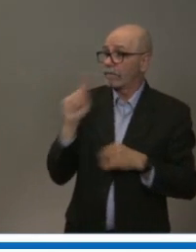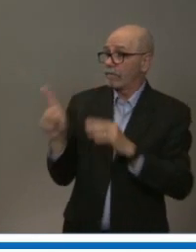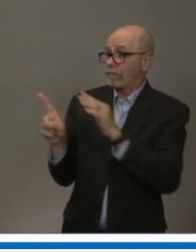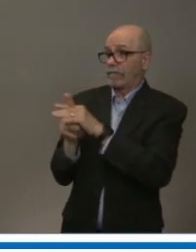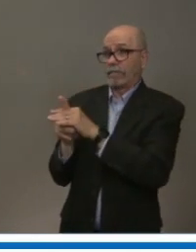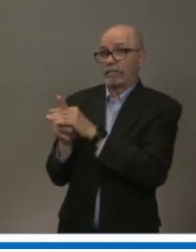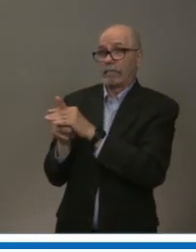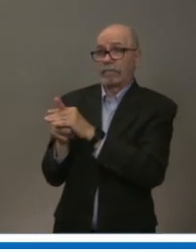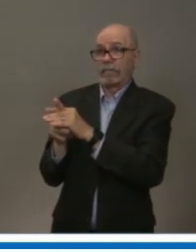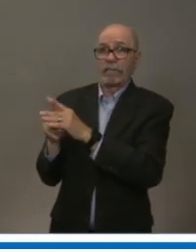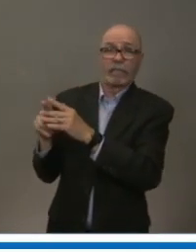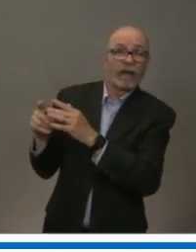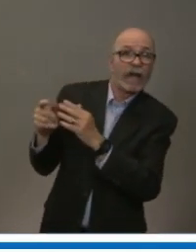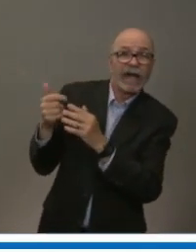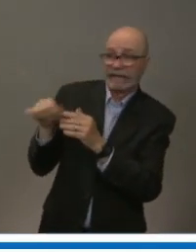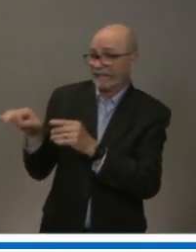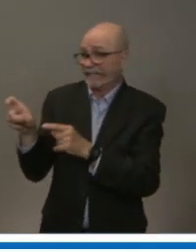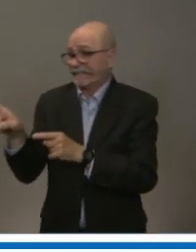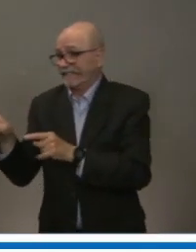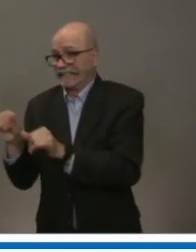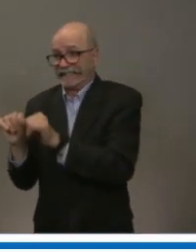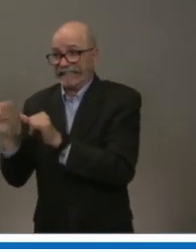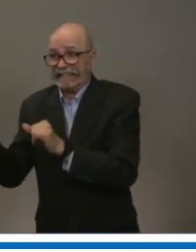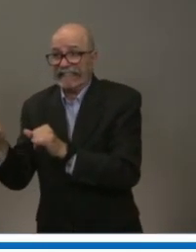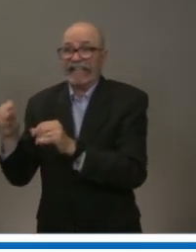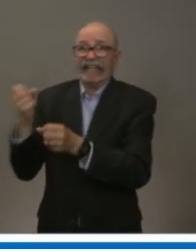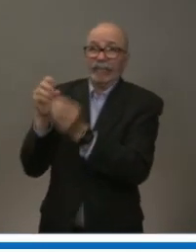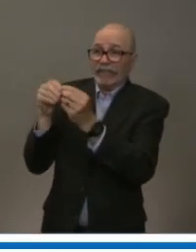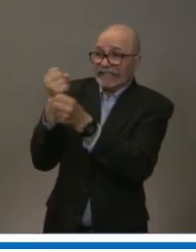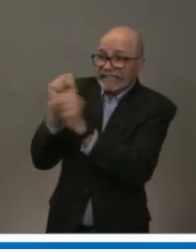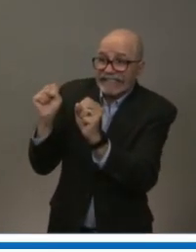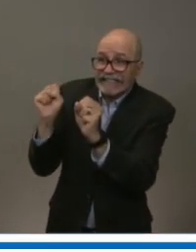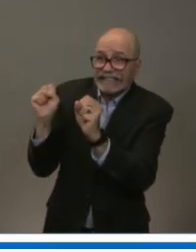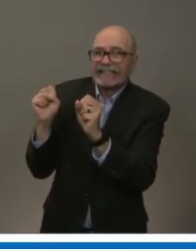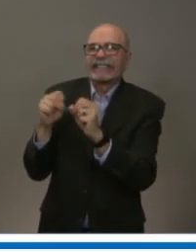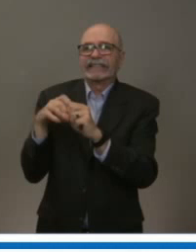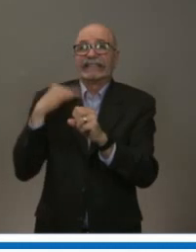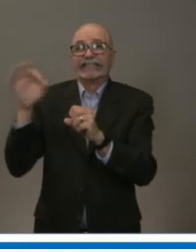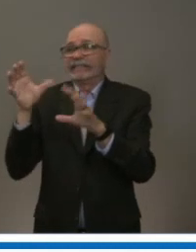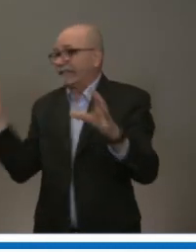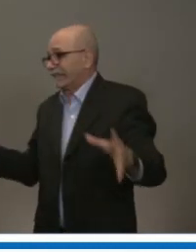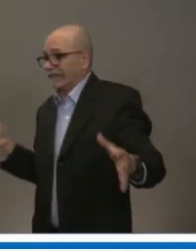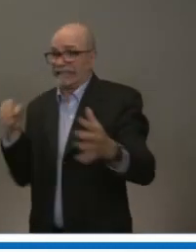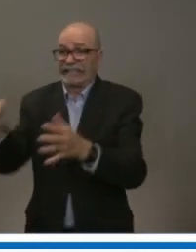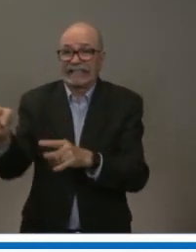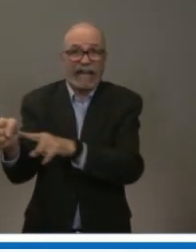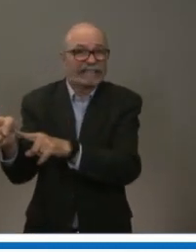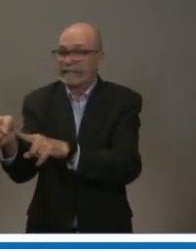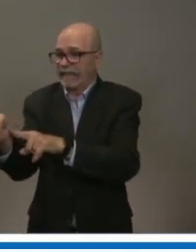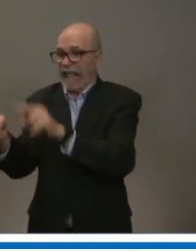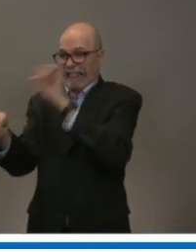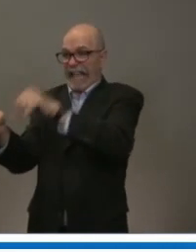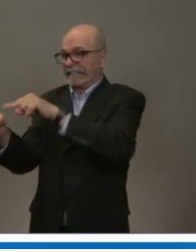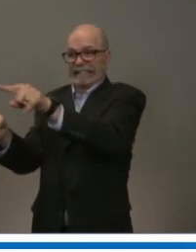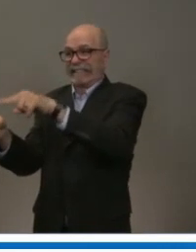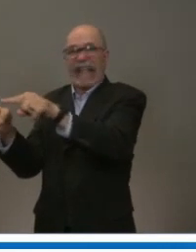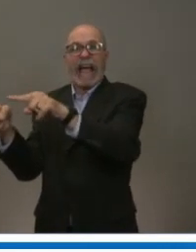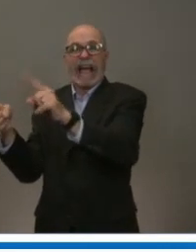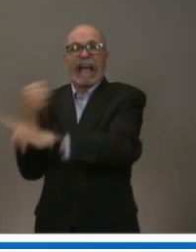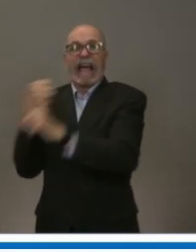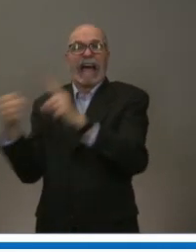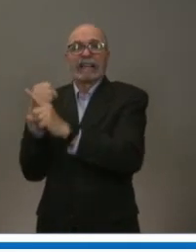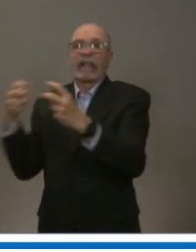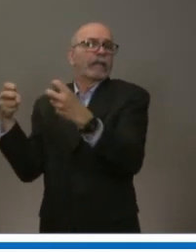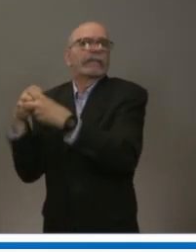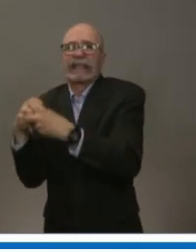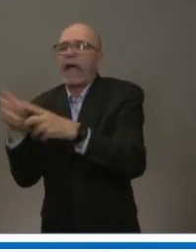particularly self-isolation, if we have to remove people from particularly family situations where it just may be one particular person that we're